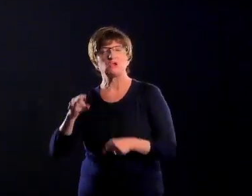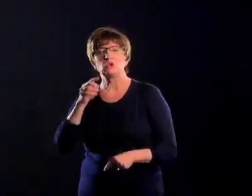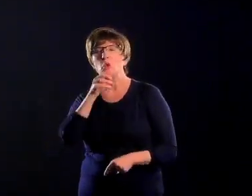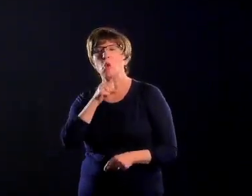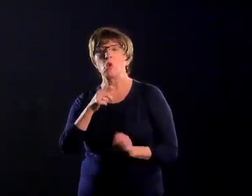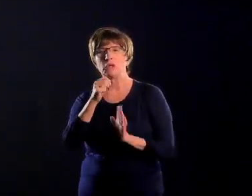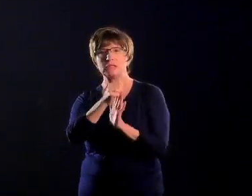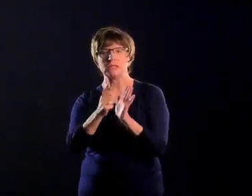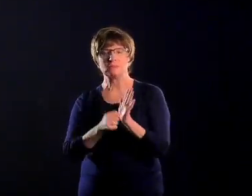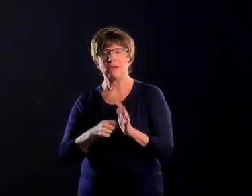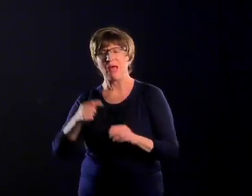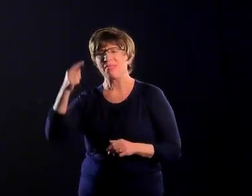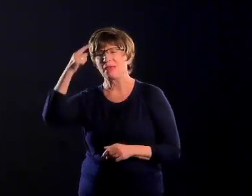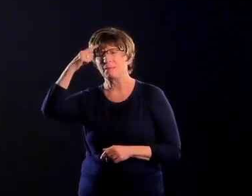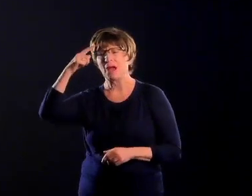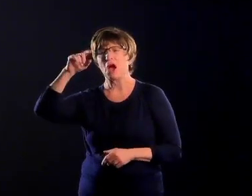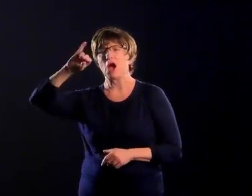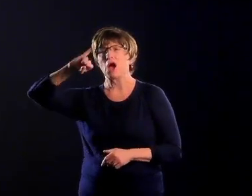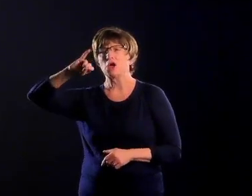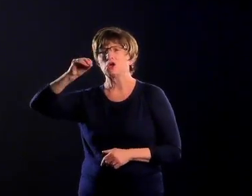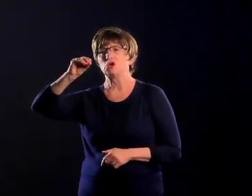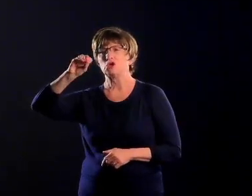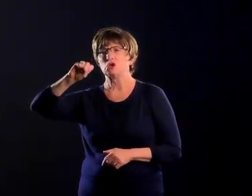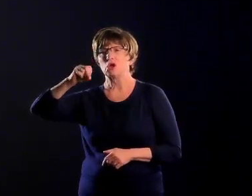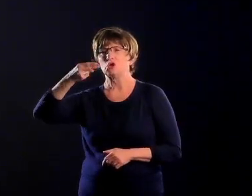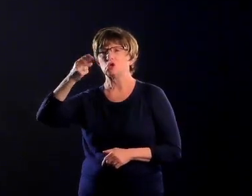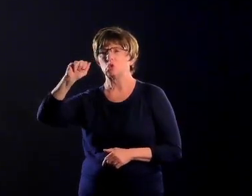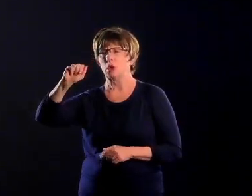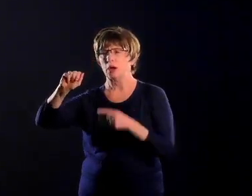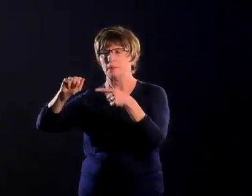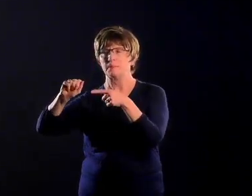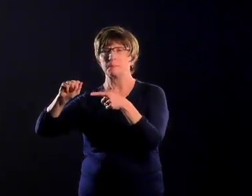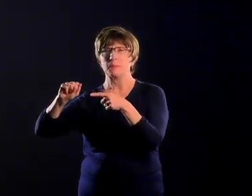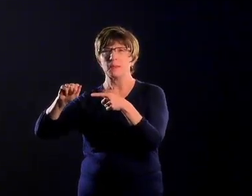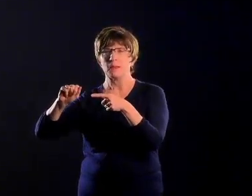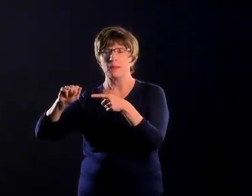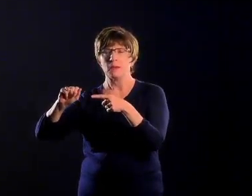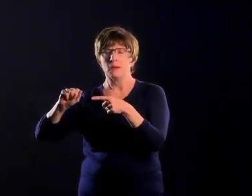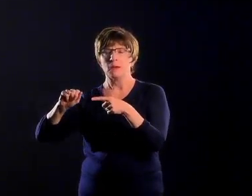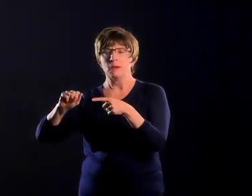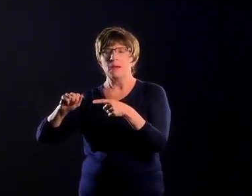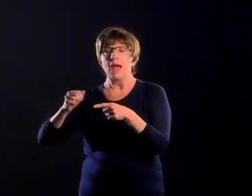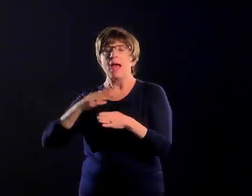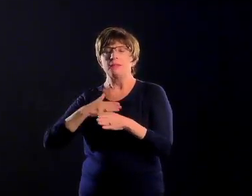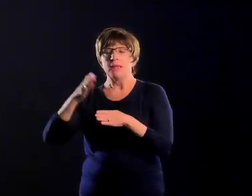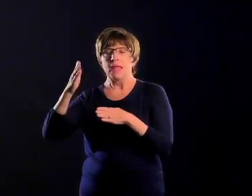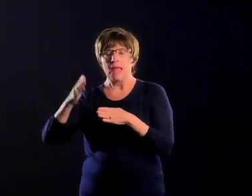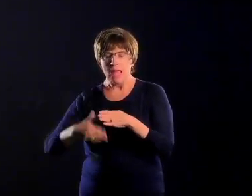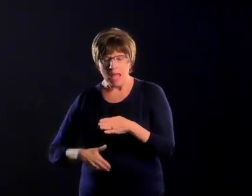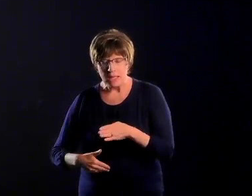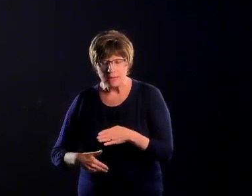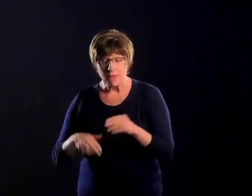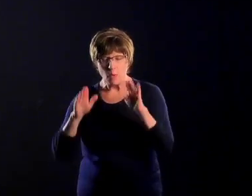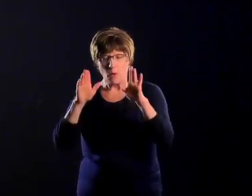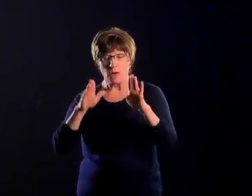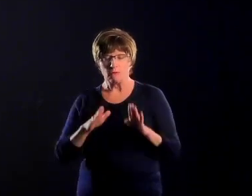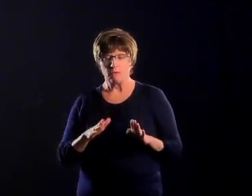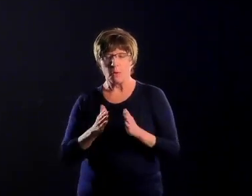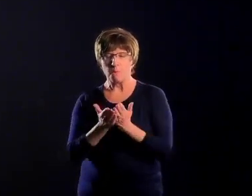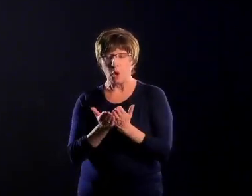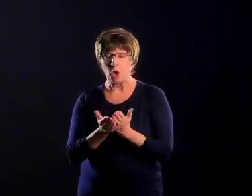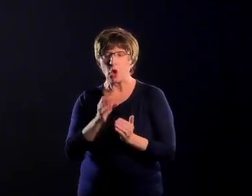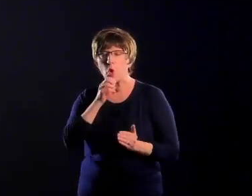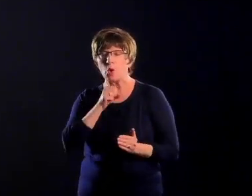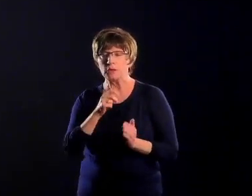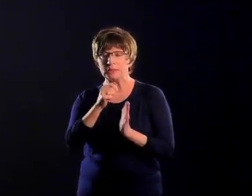I think about Joshua, of all people. Towards the end of that wonderful book in the Old Testament, Joshua made